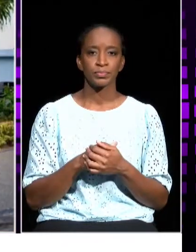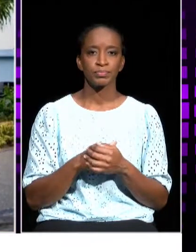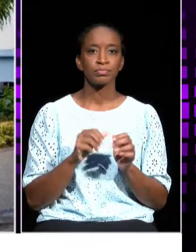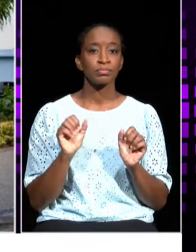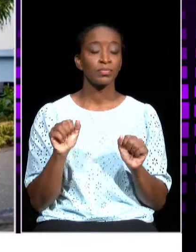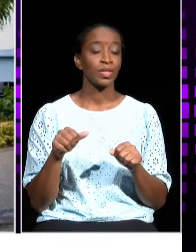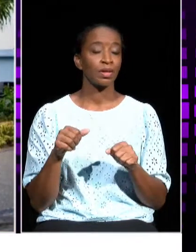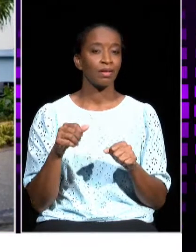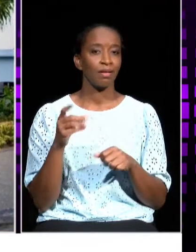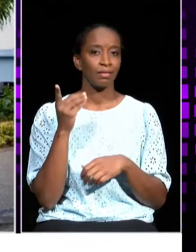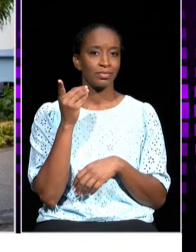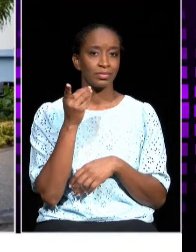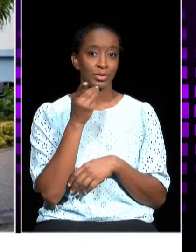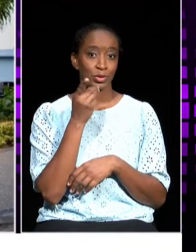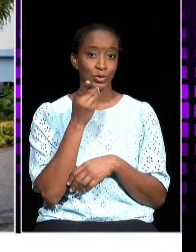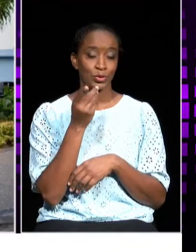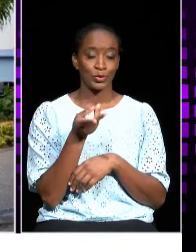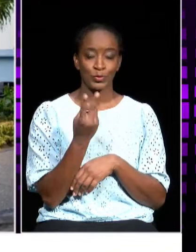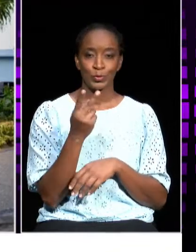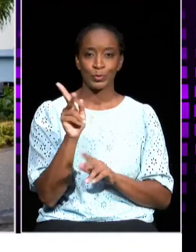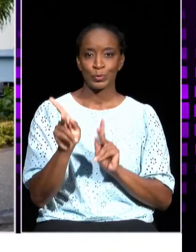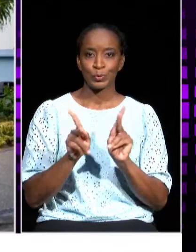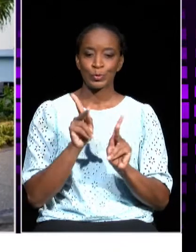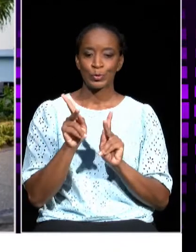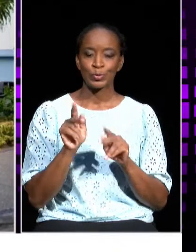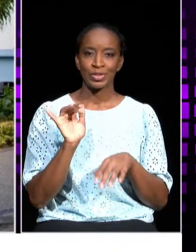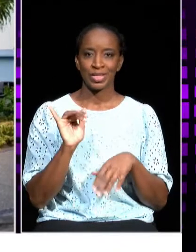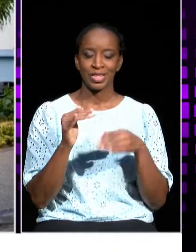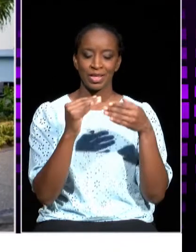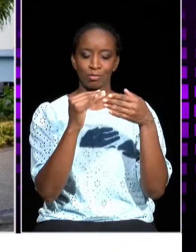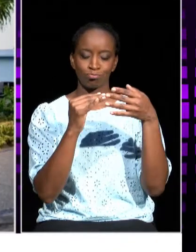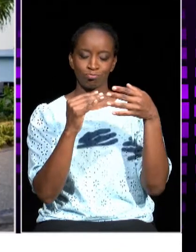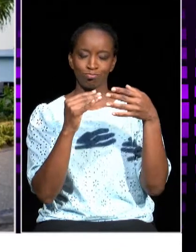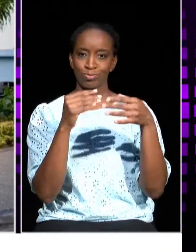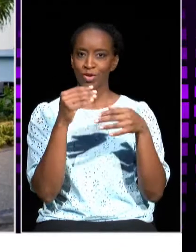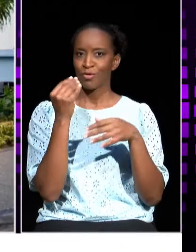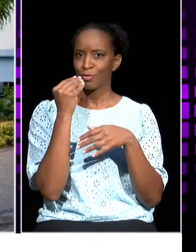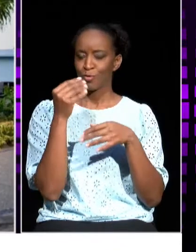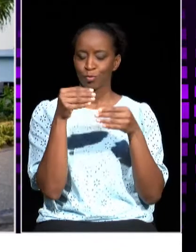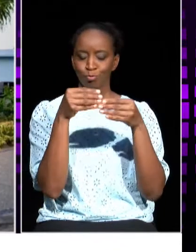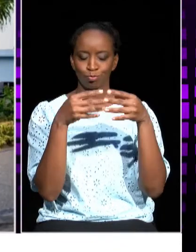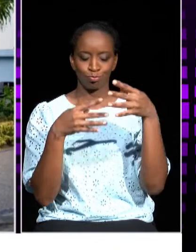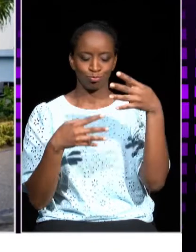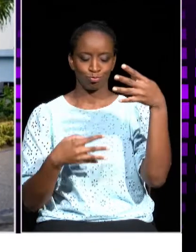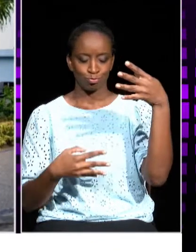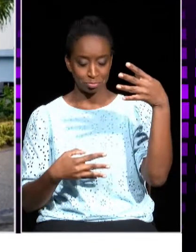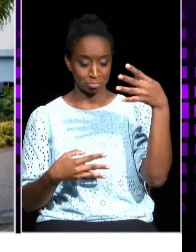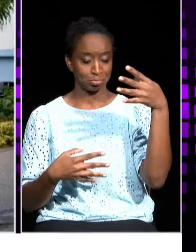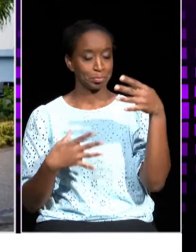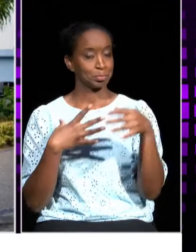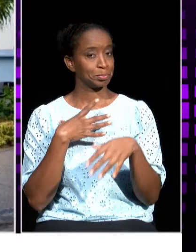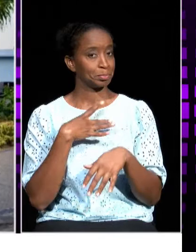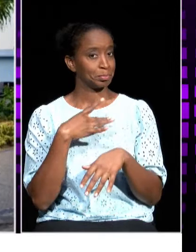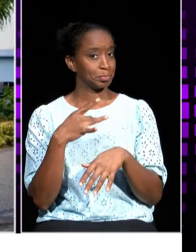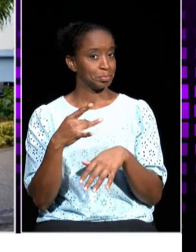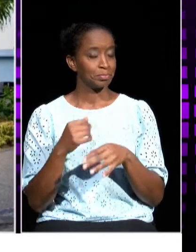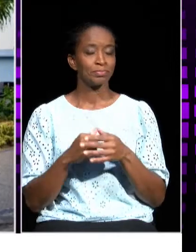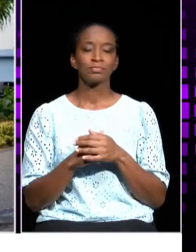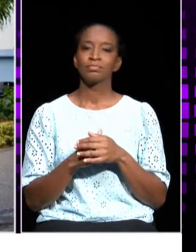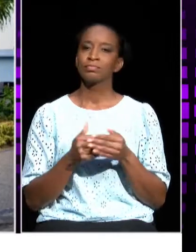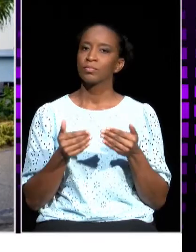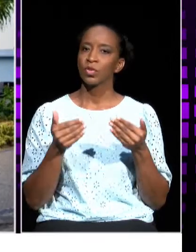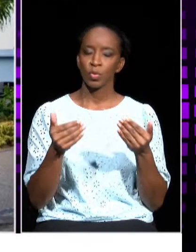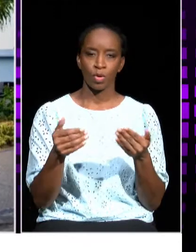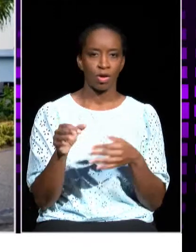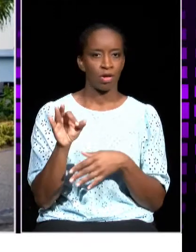for two. They have quite an interesting menu, so get on board to our Facebook pages at Division of Youth Affairs or CBC on